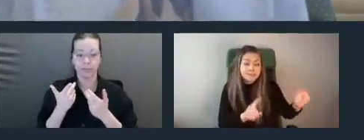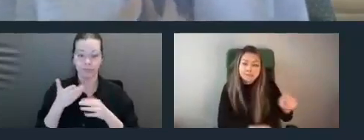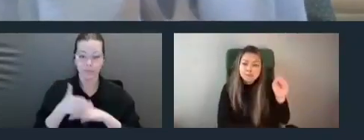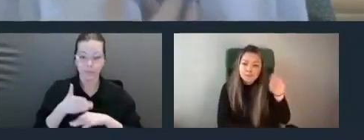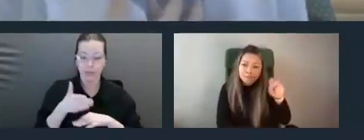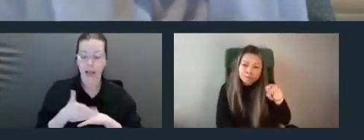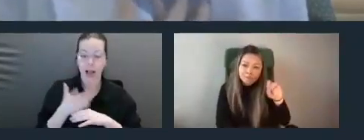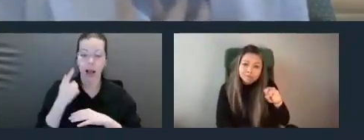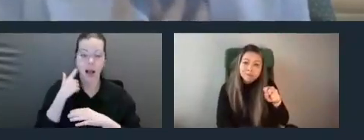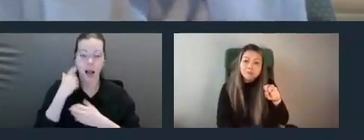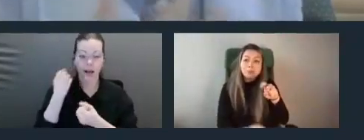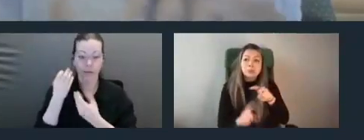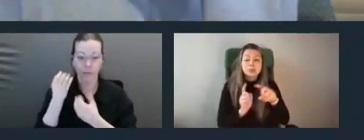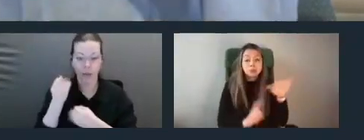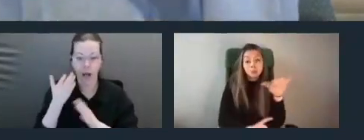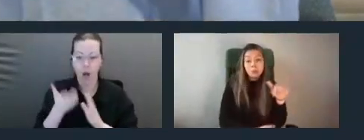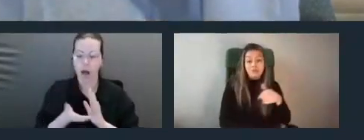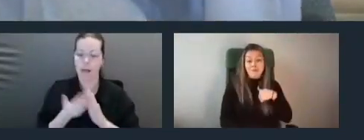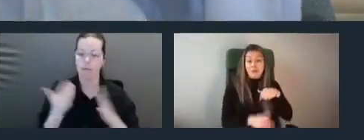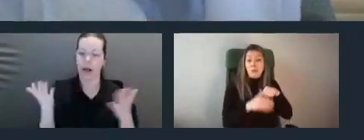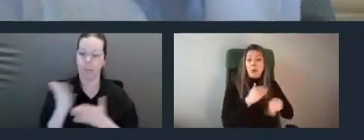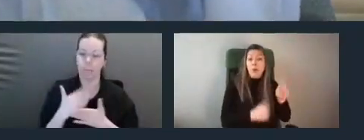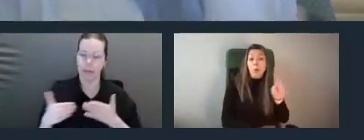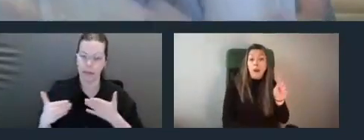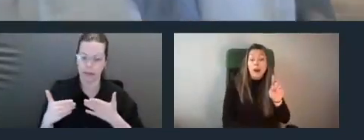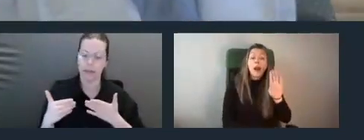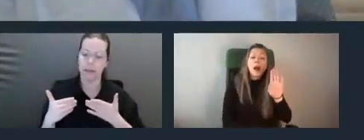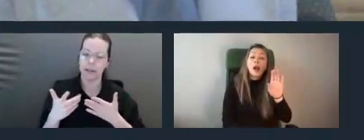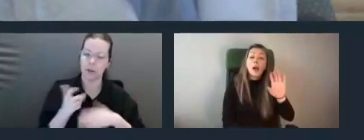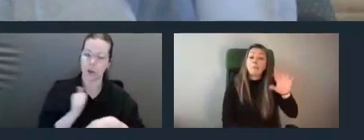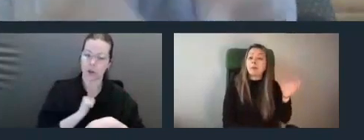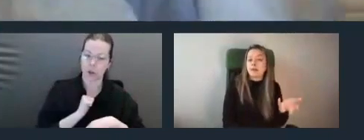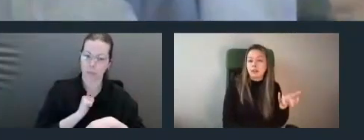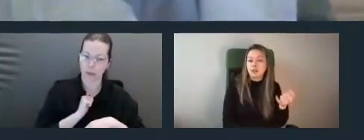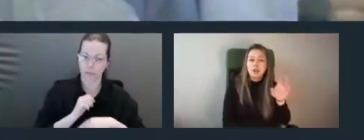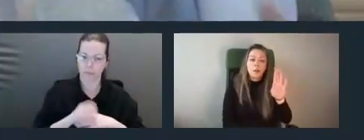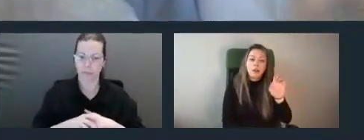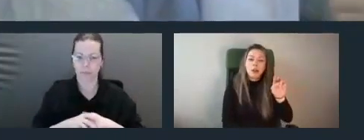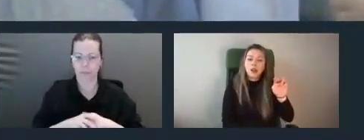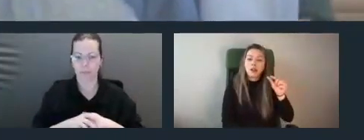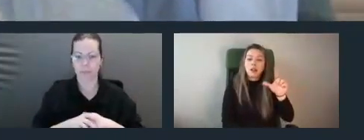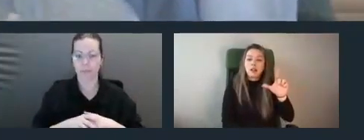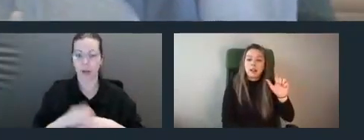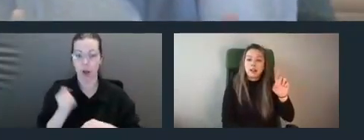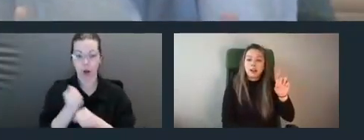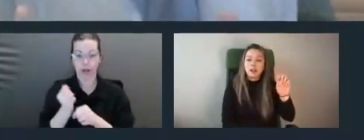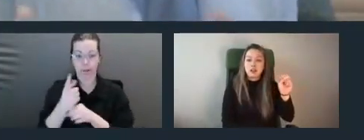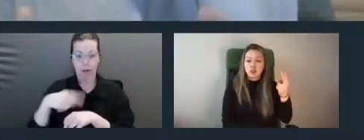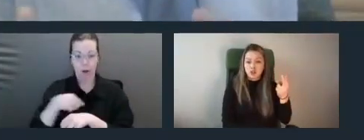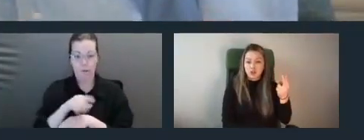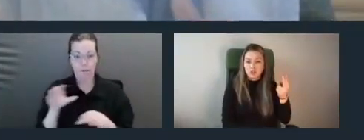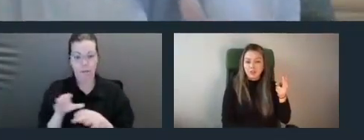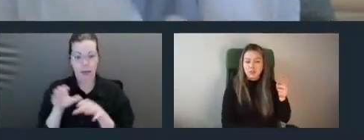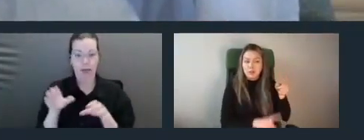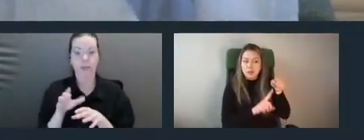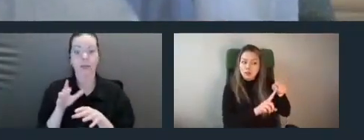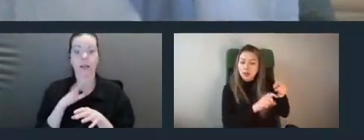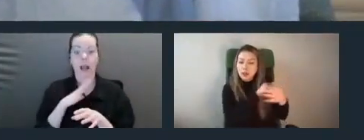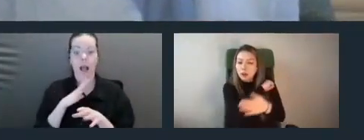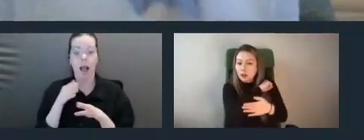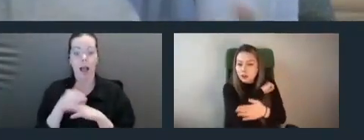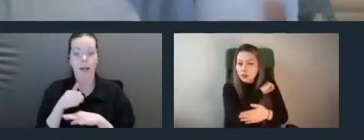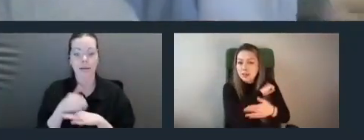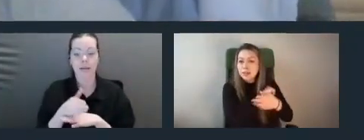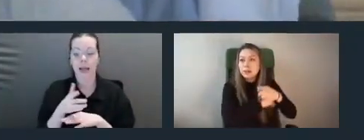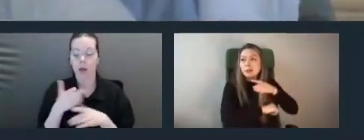who, was born in Bangladesh, a country where the idea, the birth of sort of, if I may call it